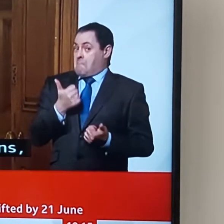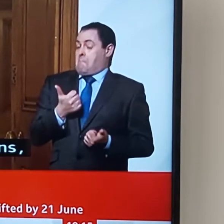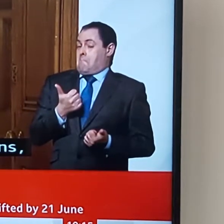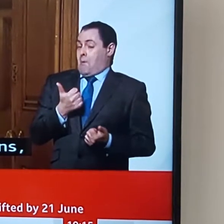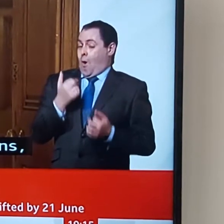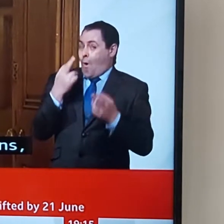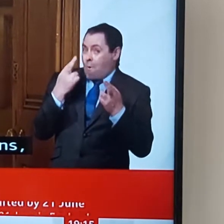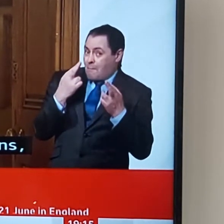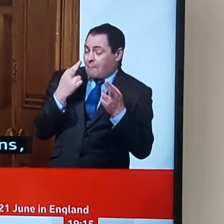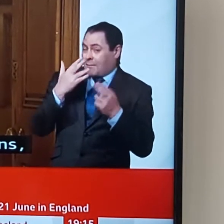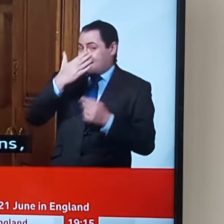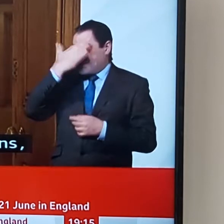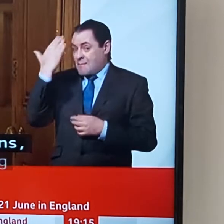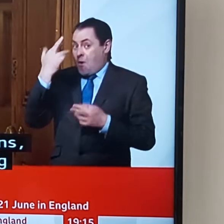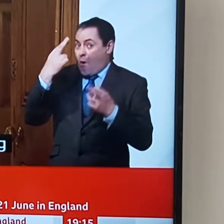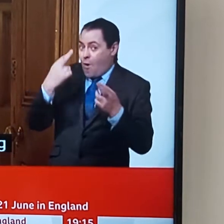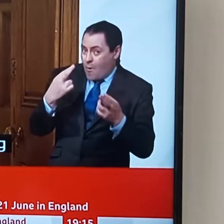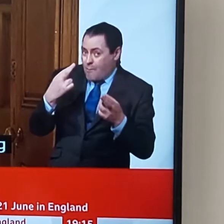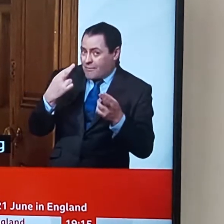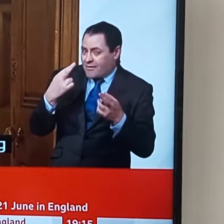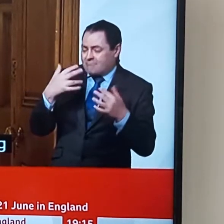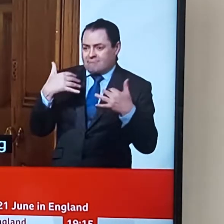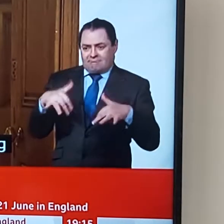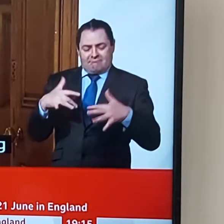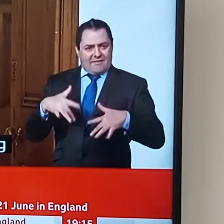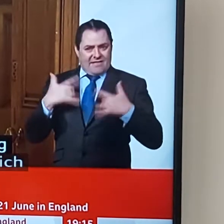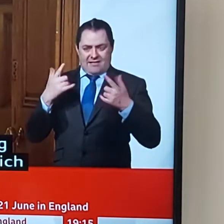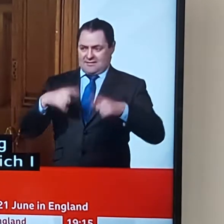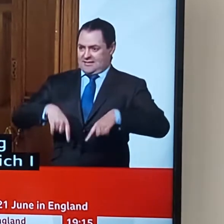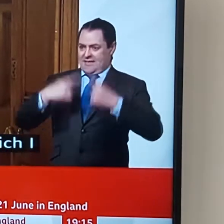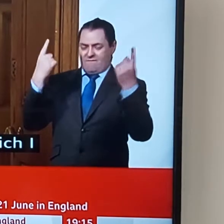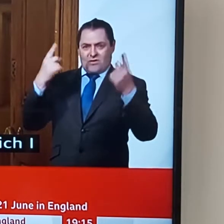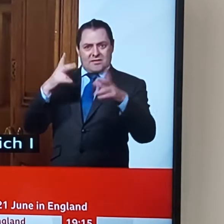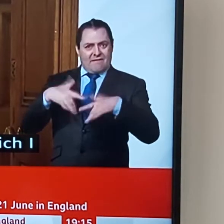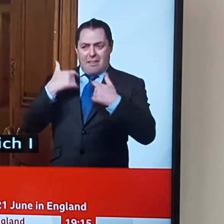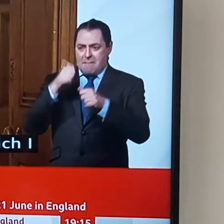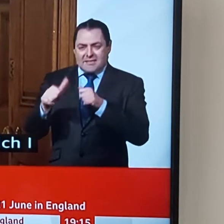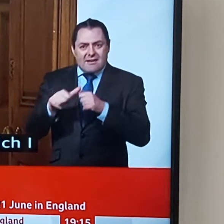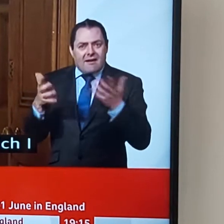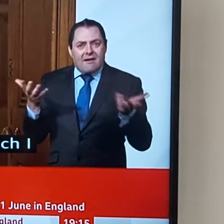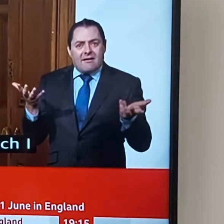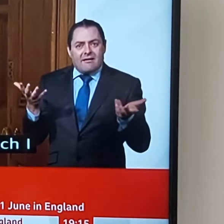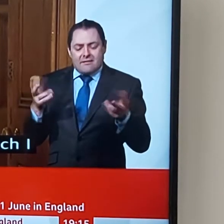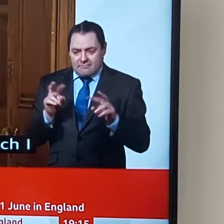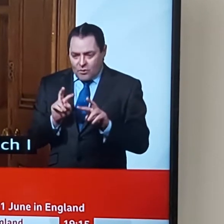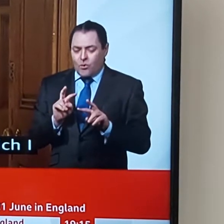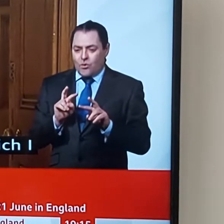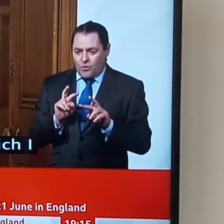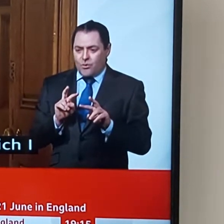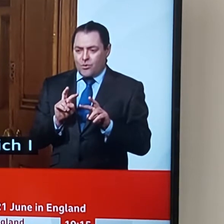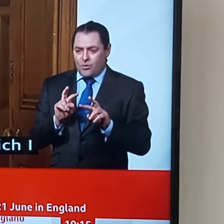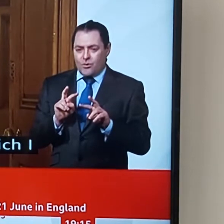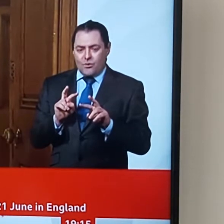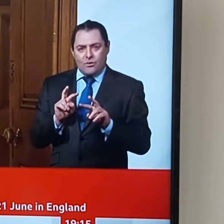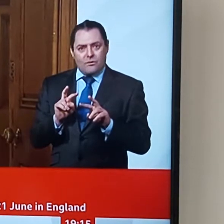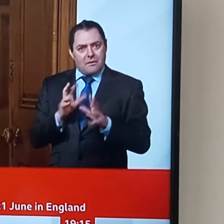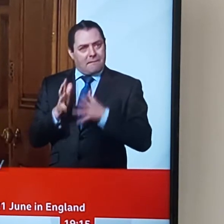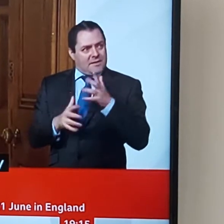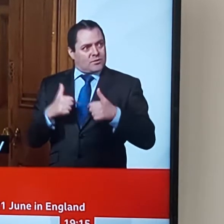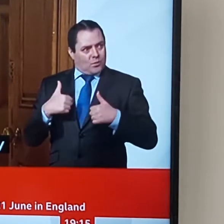hope, looking and feeling incomparably better for us all, and from which we will